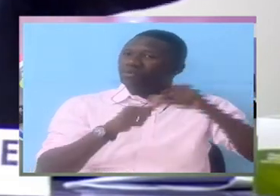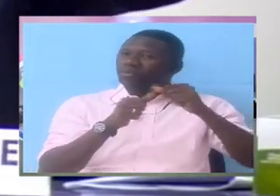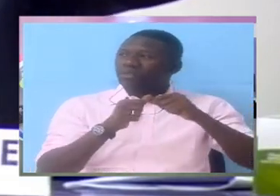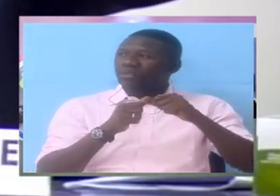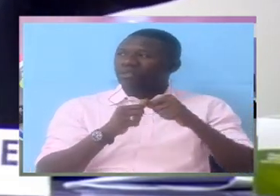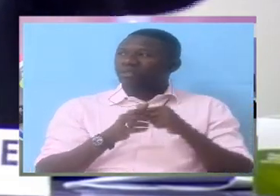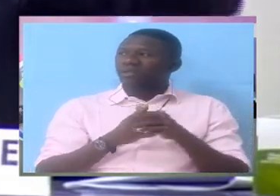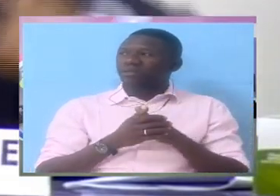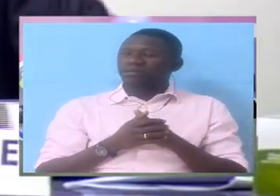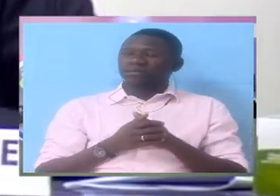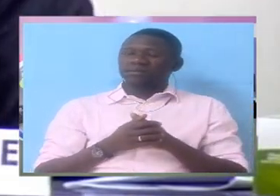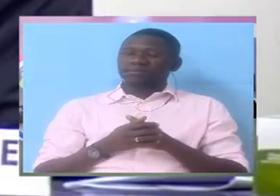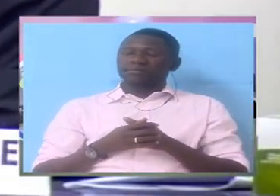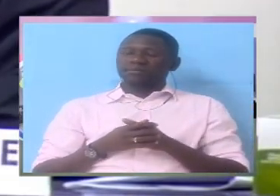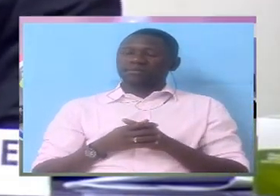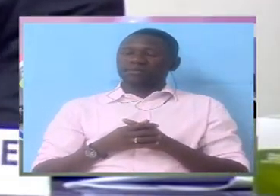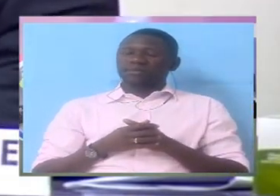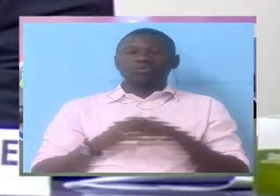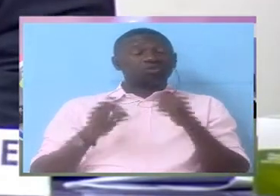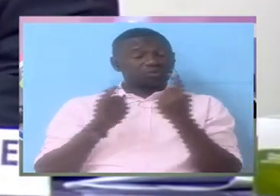when you